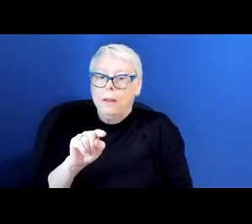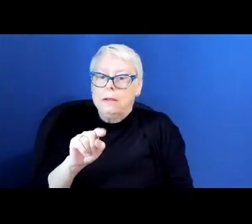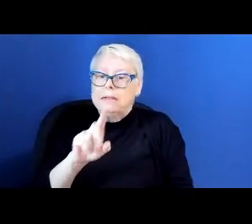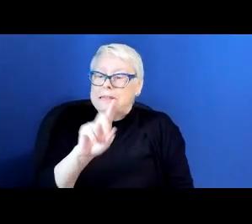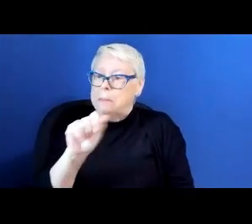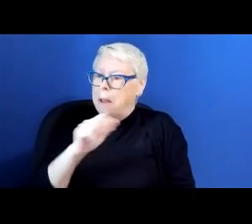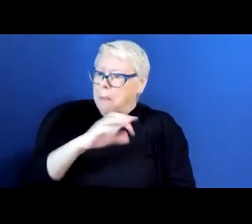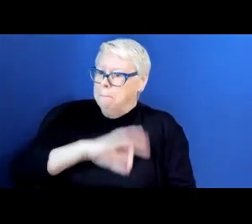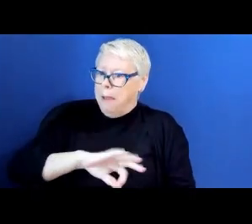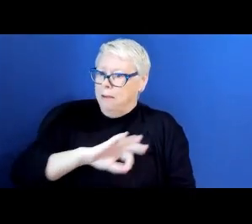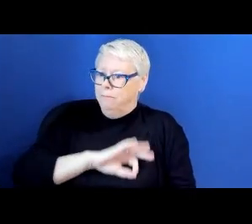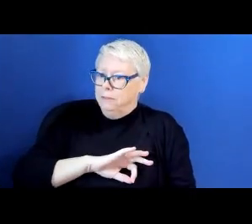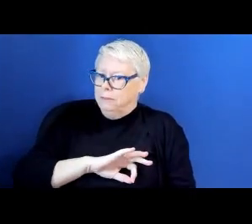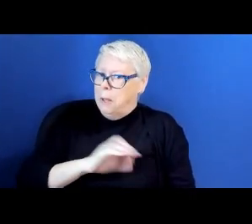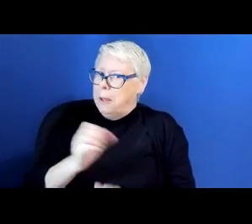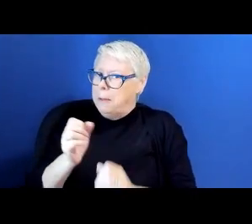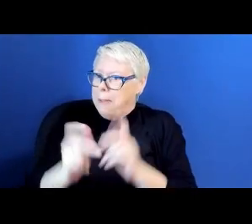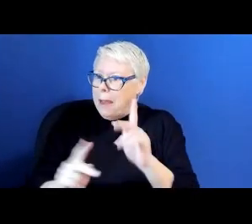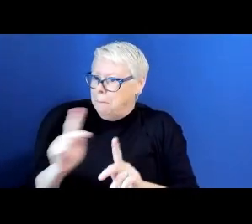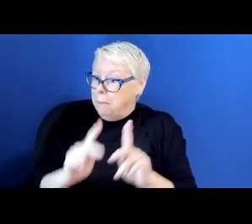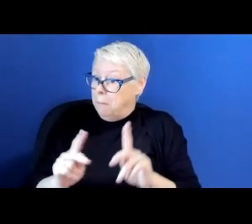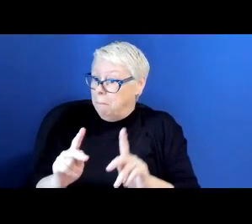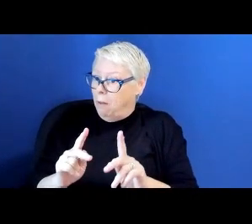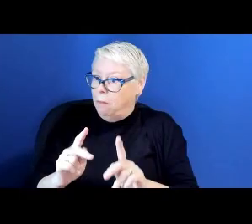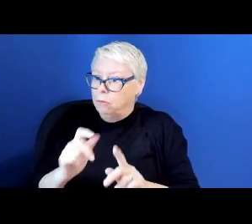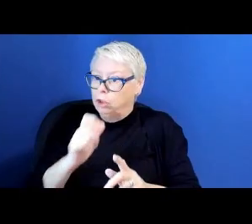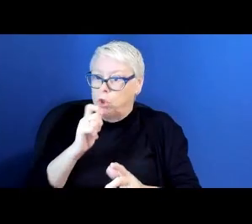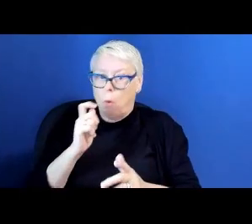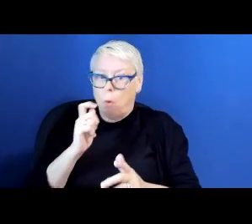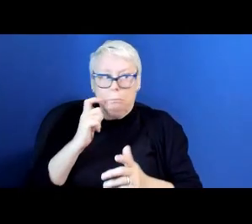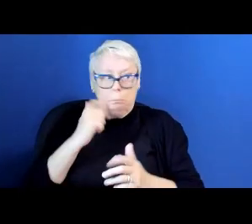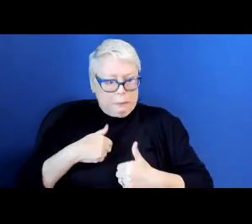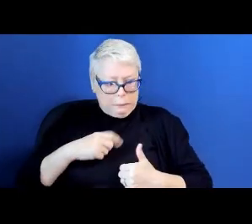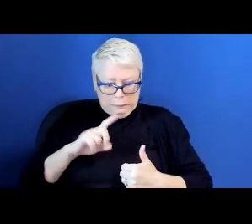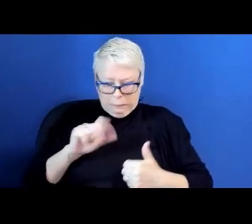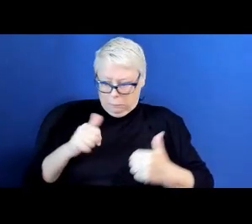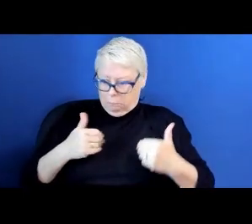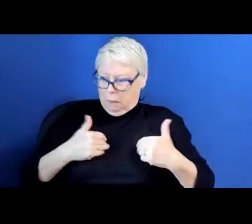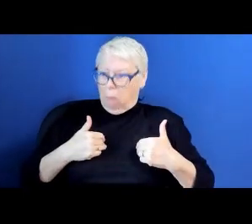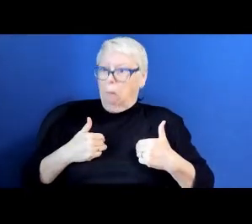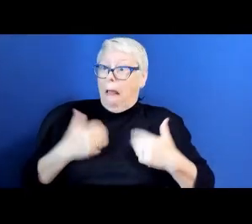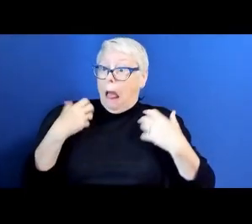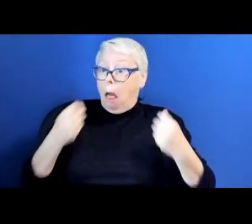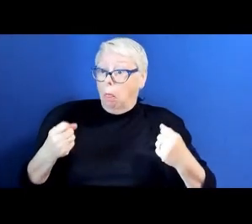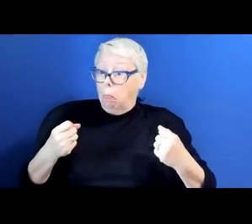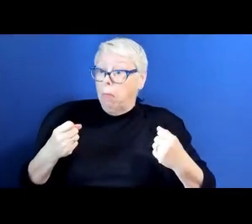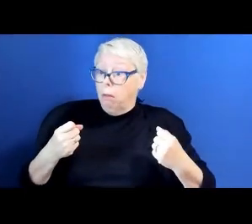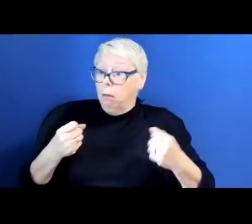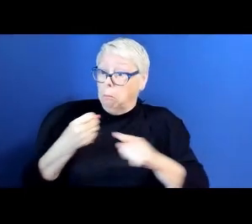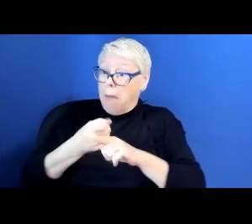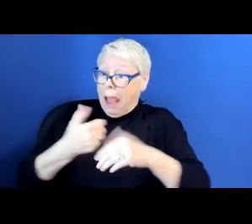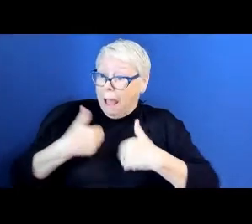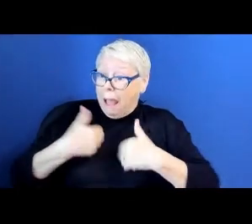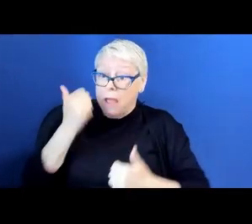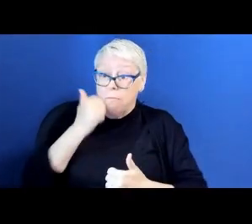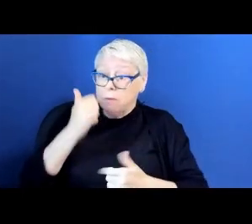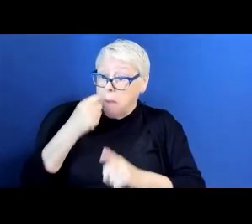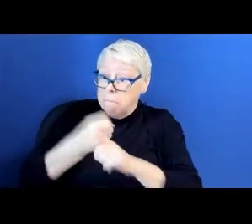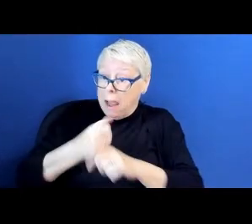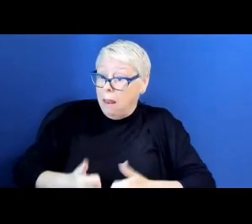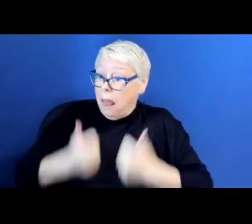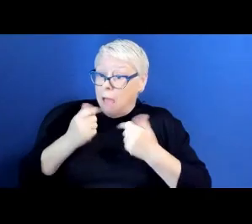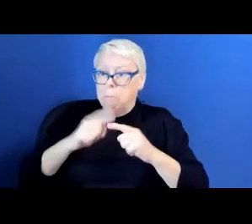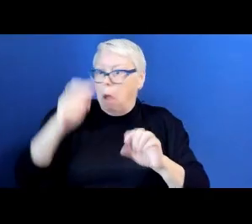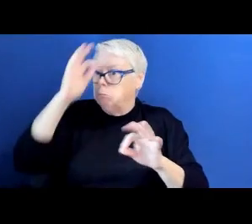as living with disability, even if they may have a health condition that impacts their daily life and